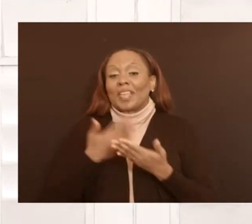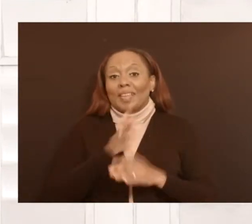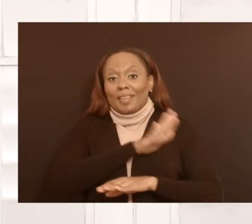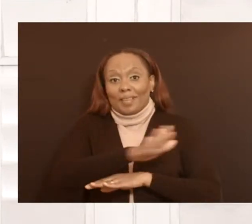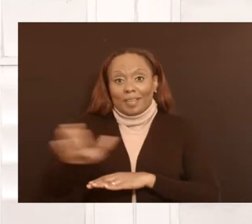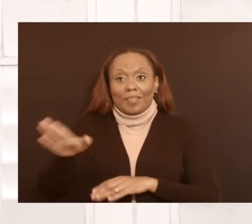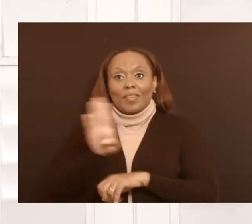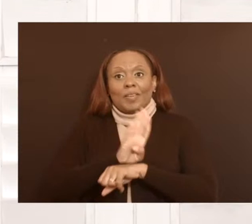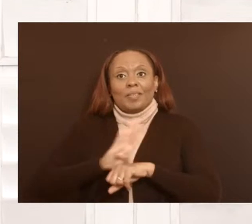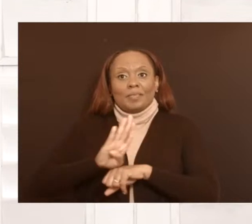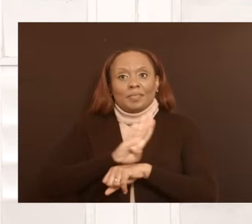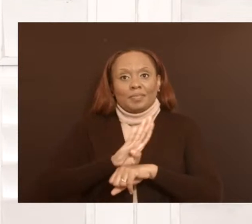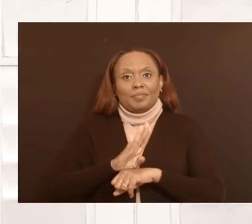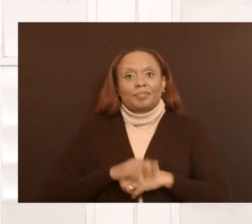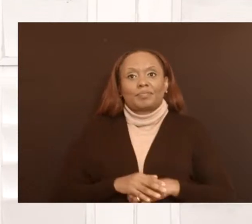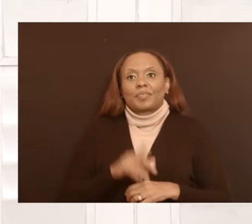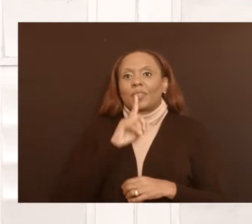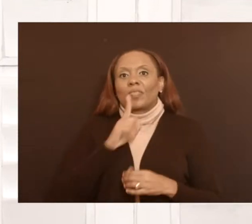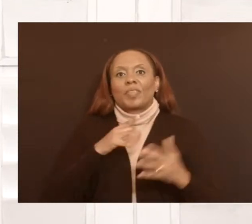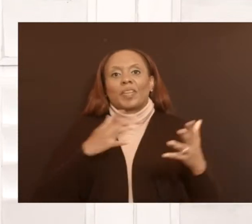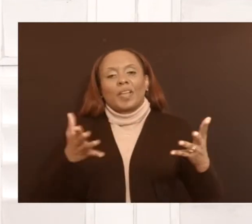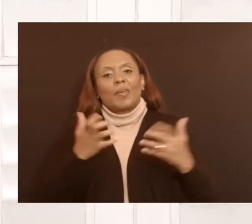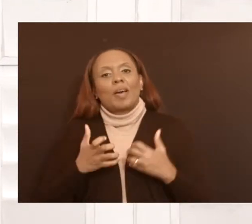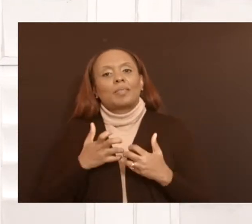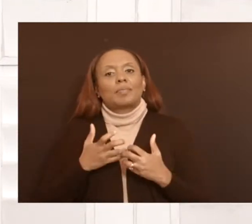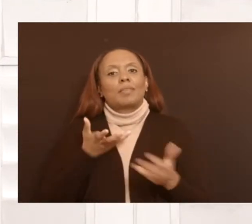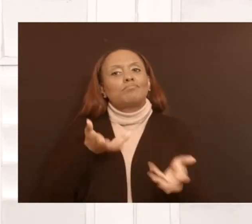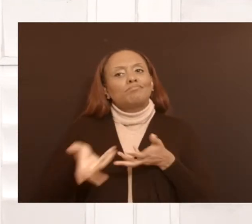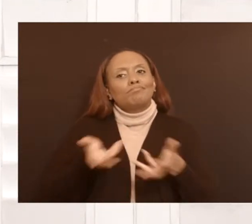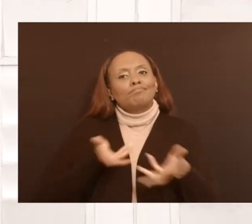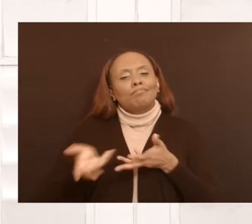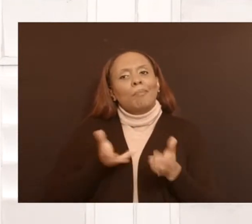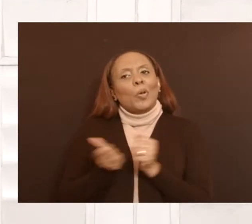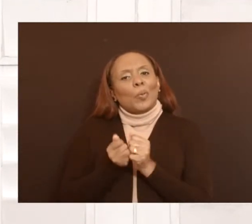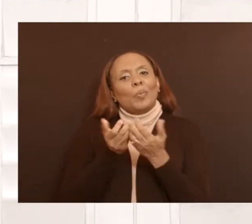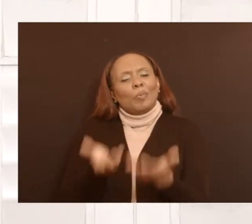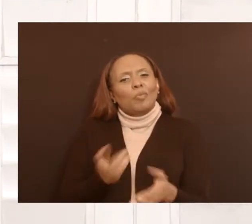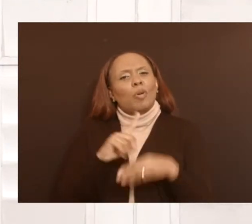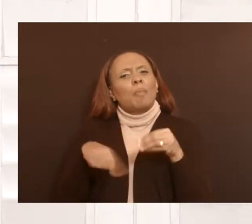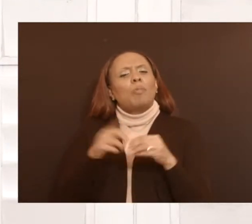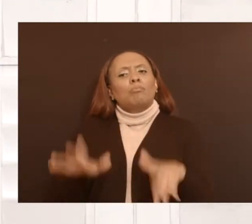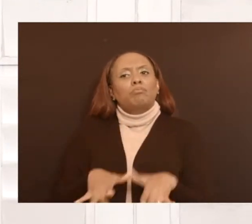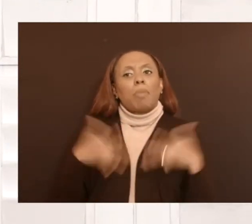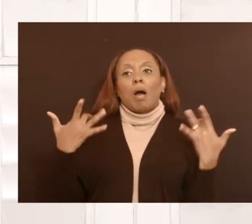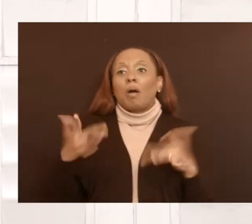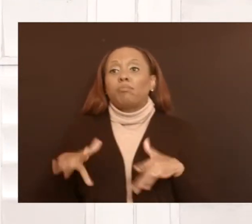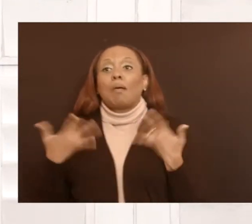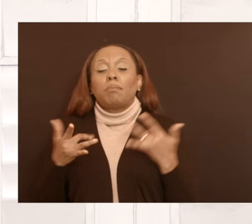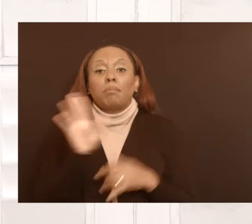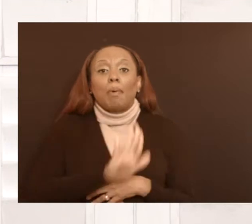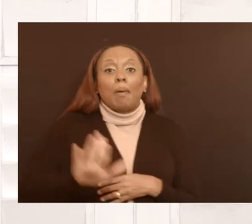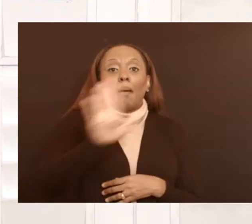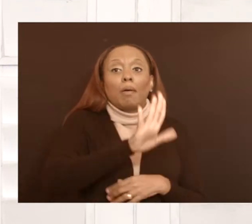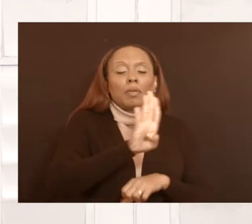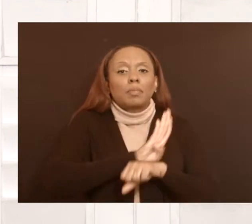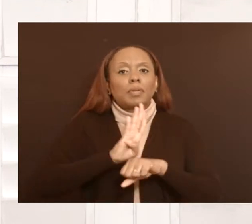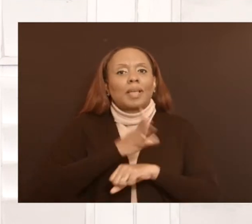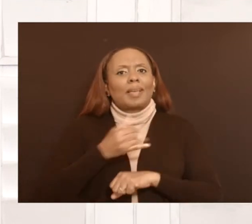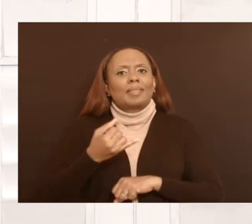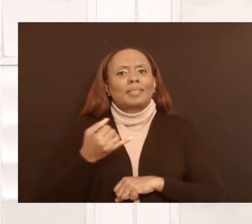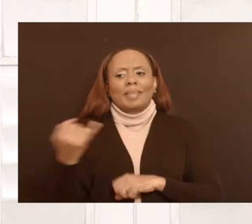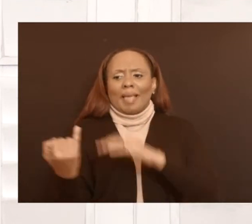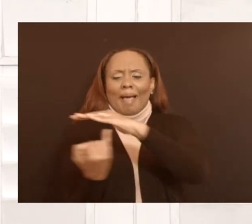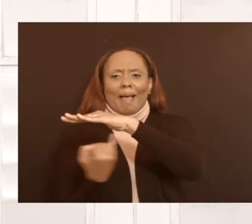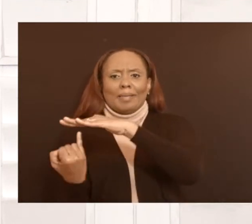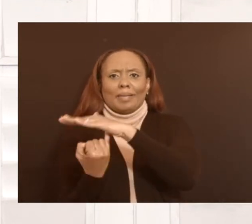Barbadians, it's a pleasure to spend this time to talk to you about what's been going on in the country in terms of isolation, the isolation facilities, and at the far